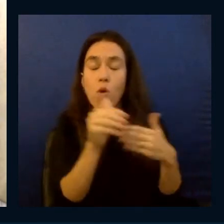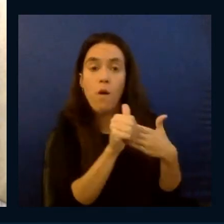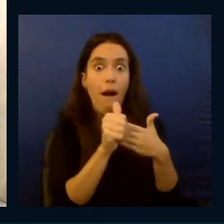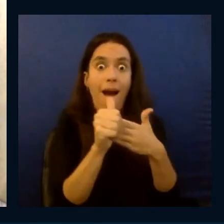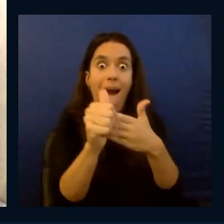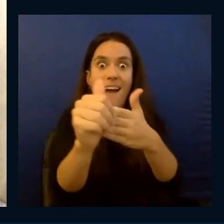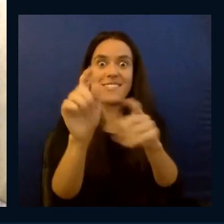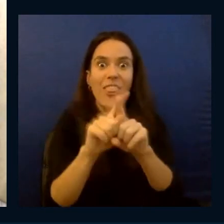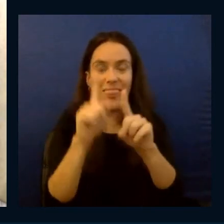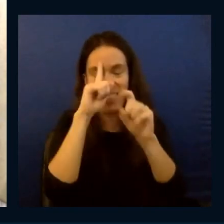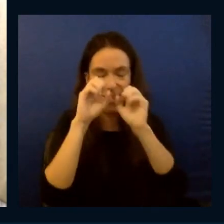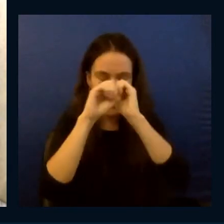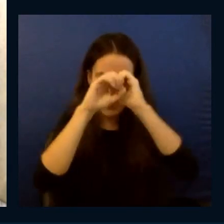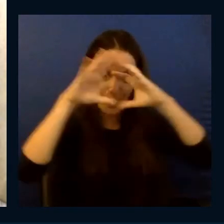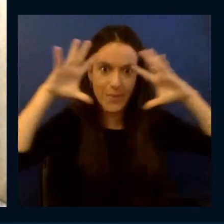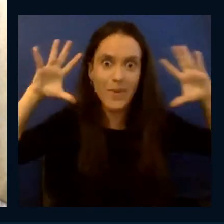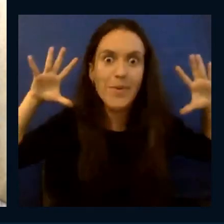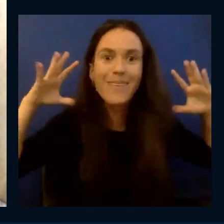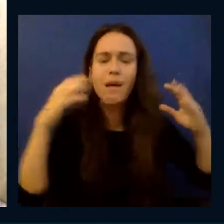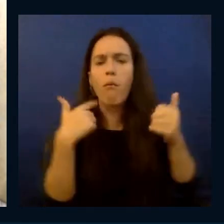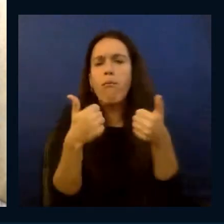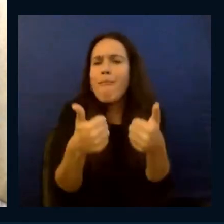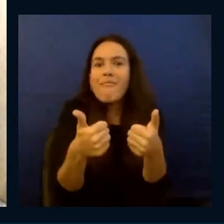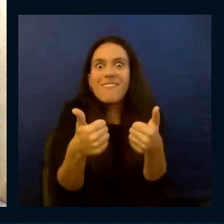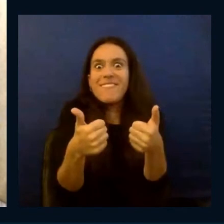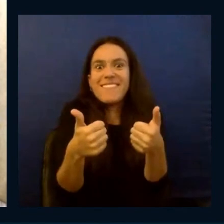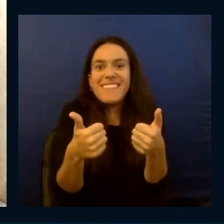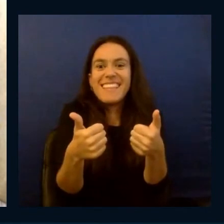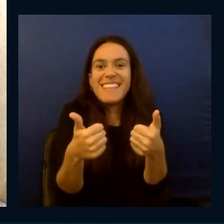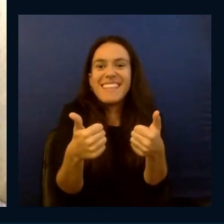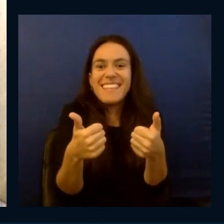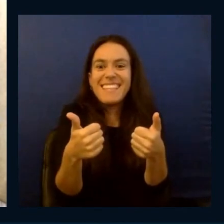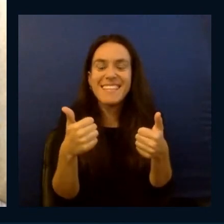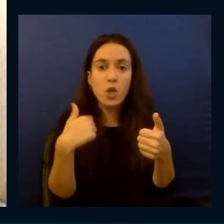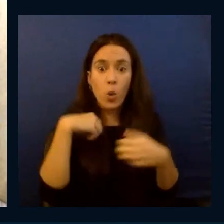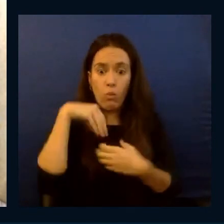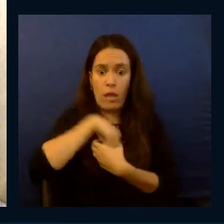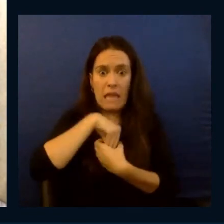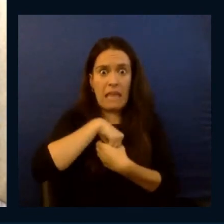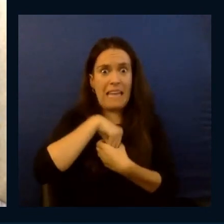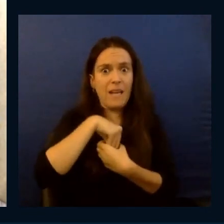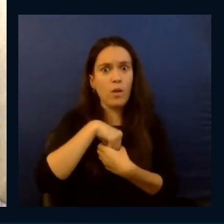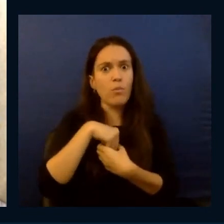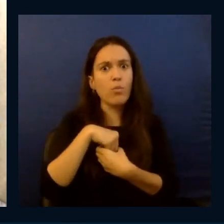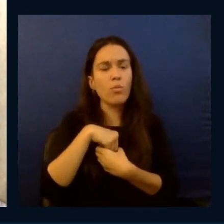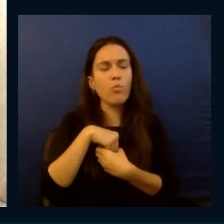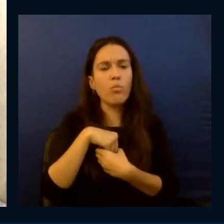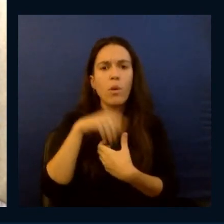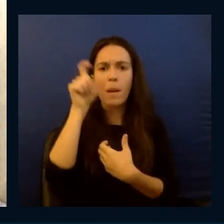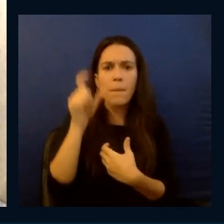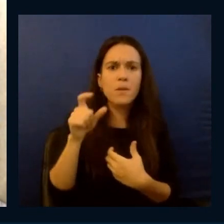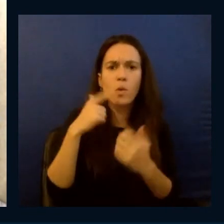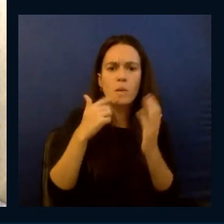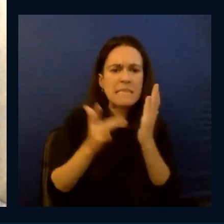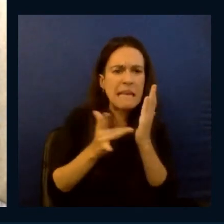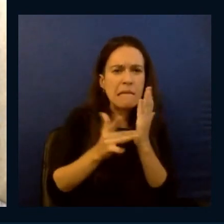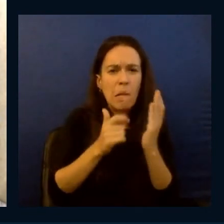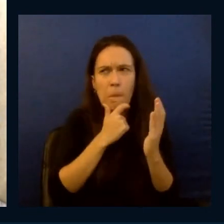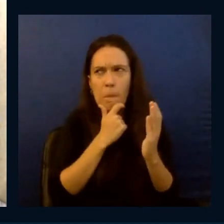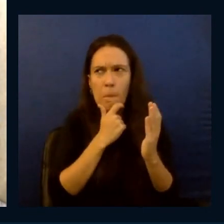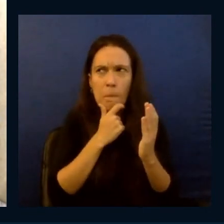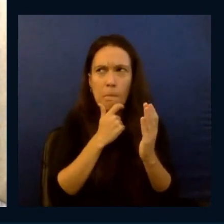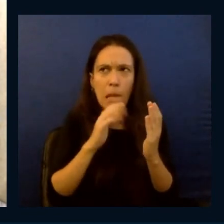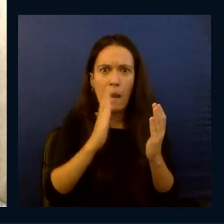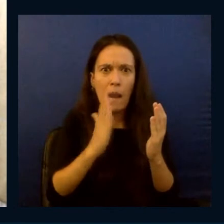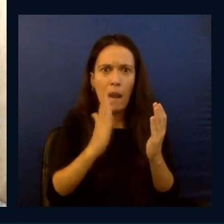DevOps documentation is hands down phenomenal. We use it internally as well on customer projects. If we run into a technical thing we haven't really encountered, we'll